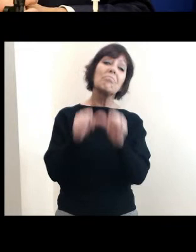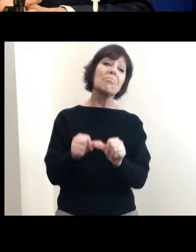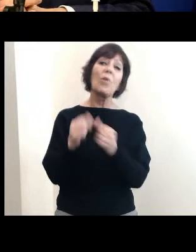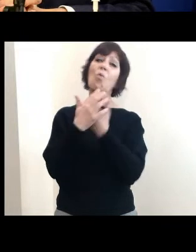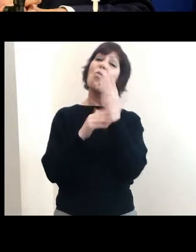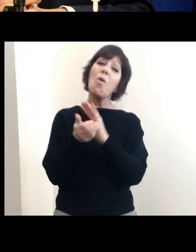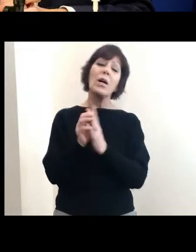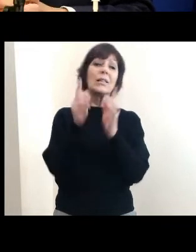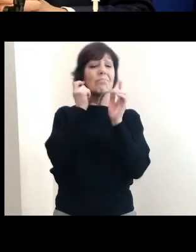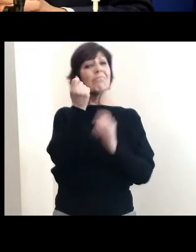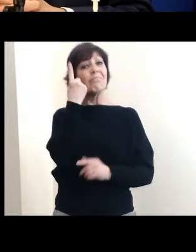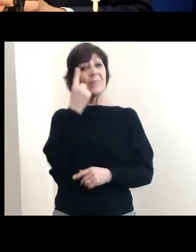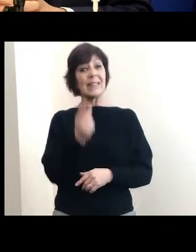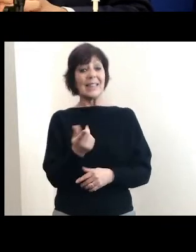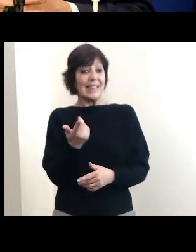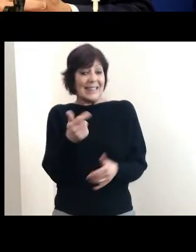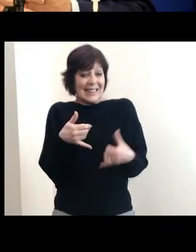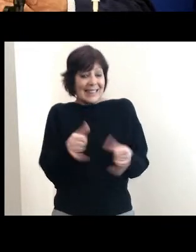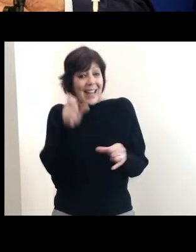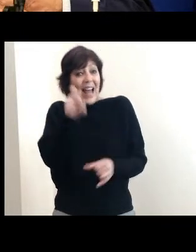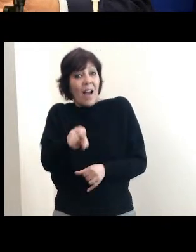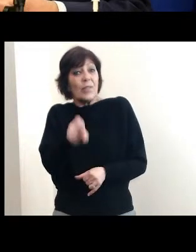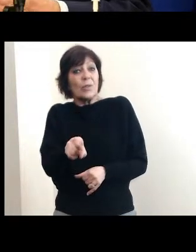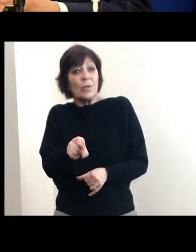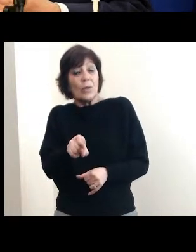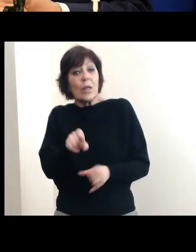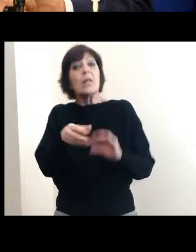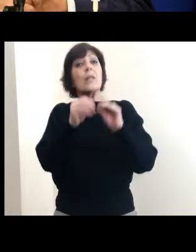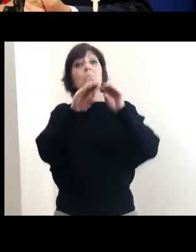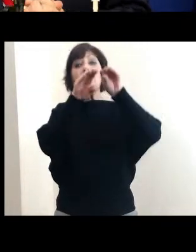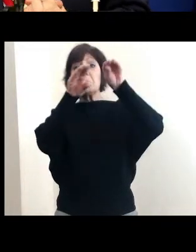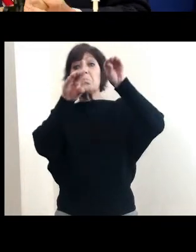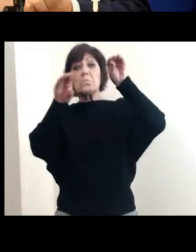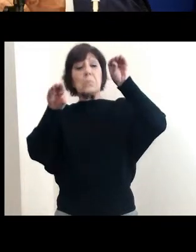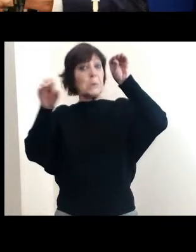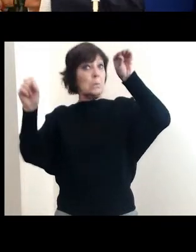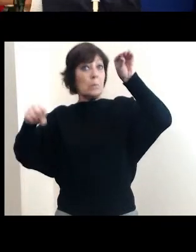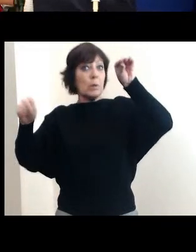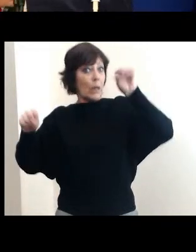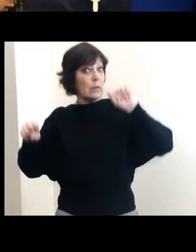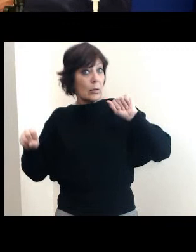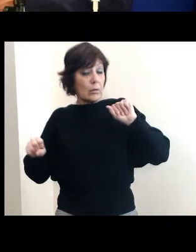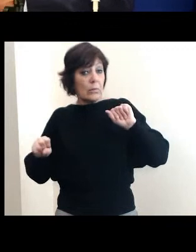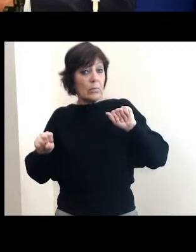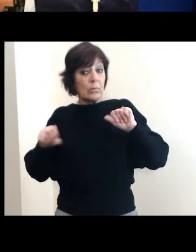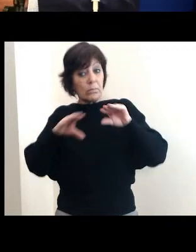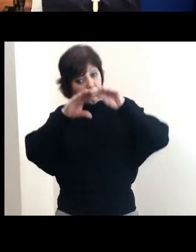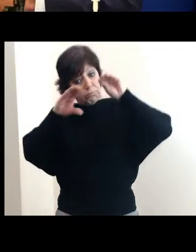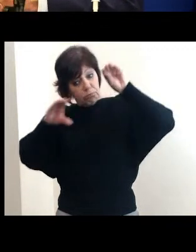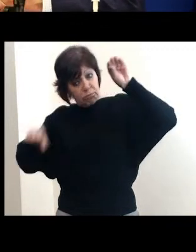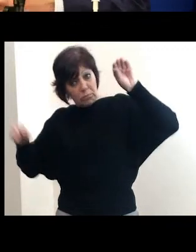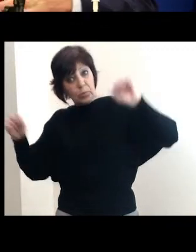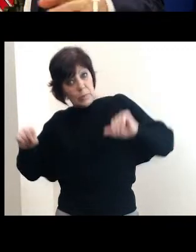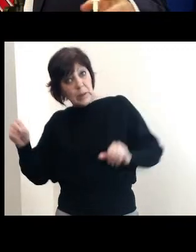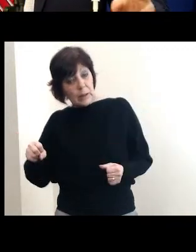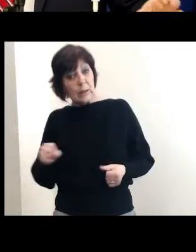people to understand that we're not out of the woods yet. While the numbers are going down, as in new cases, as well as